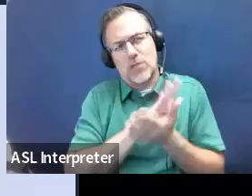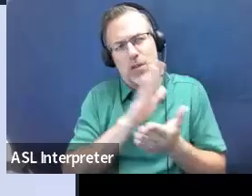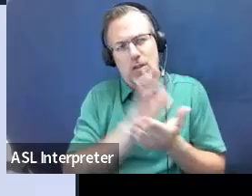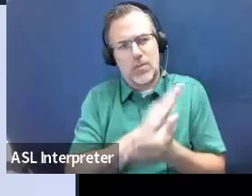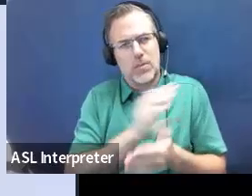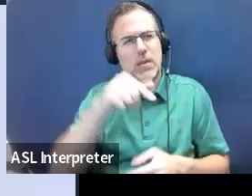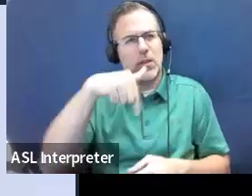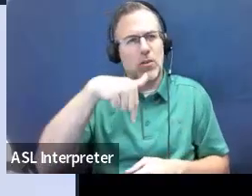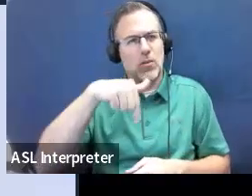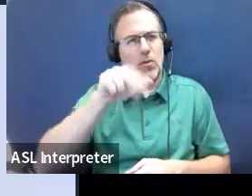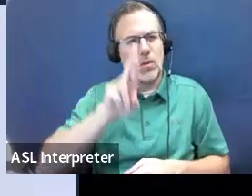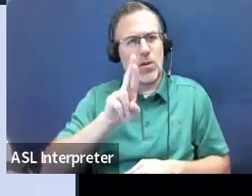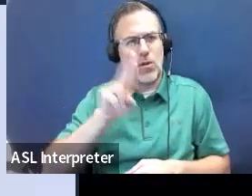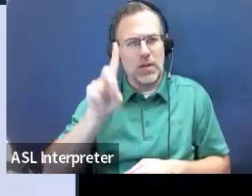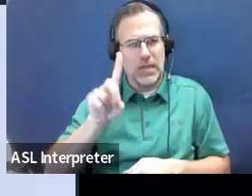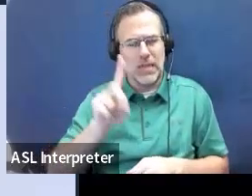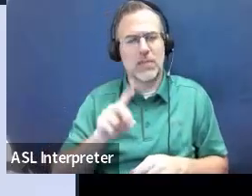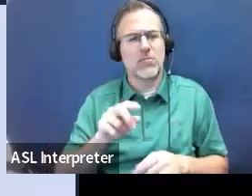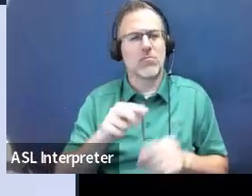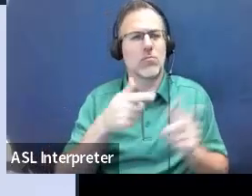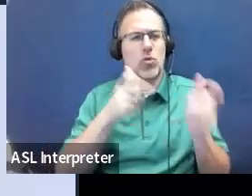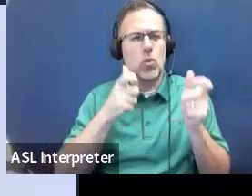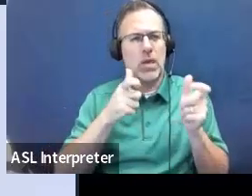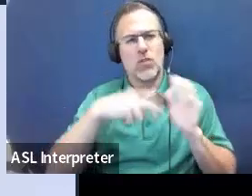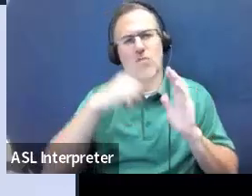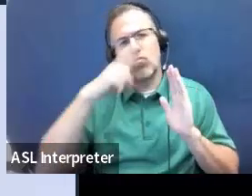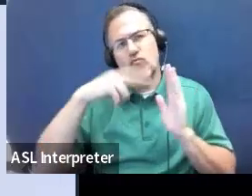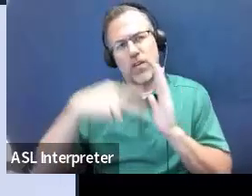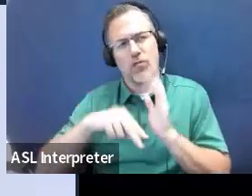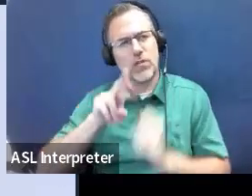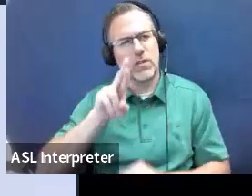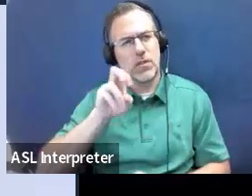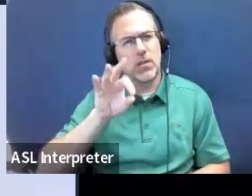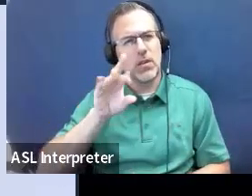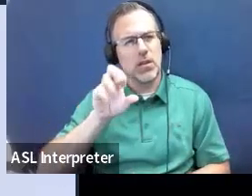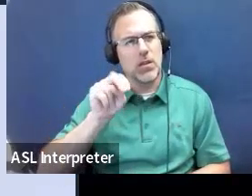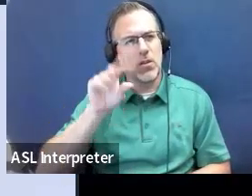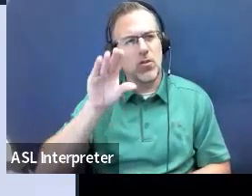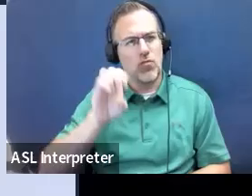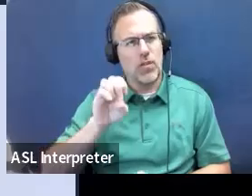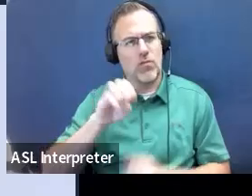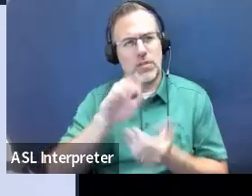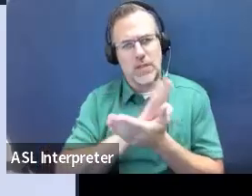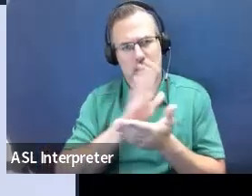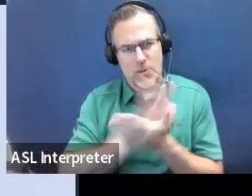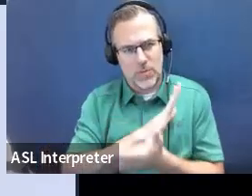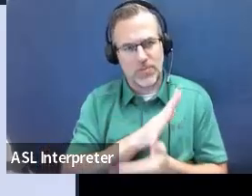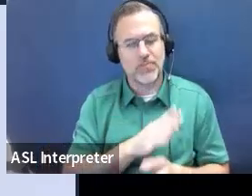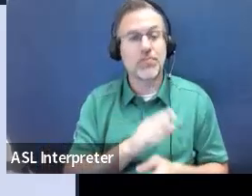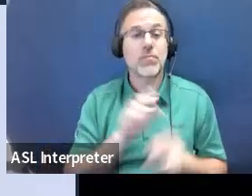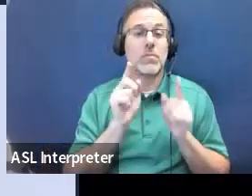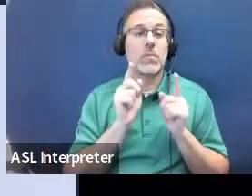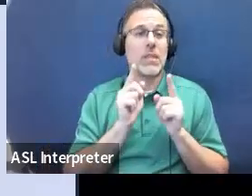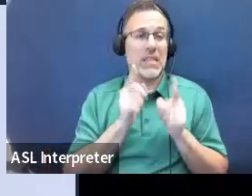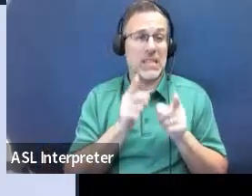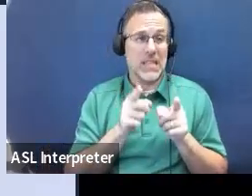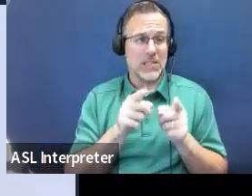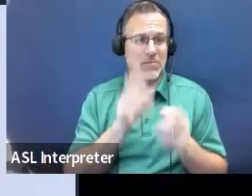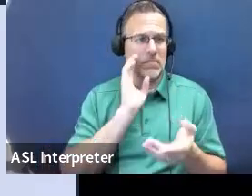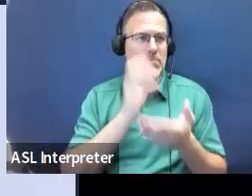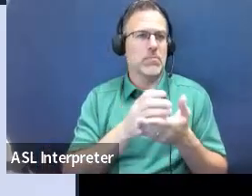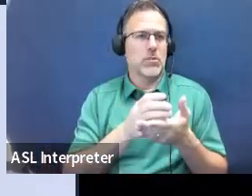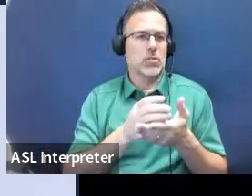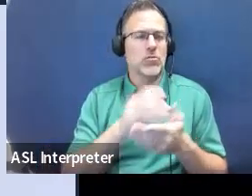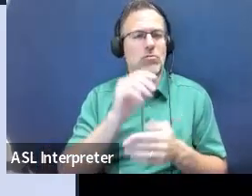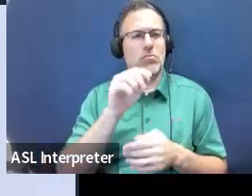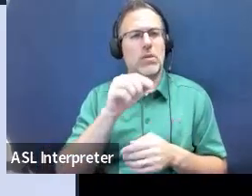best practice so that you could see the difference between the things that we were talking about. So this is a snapshot of our IEP quick